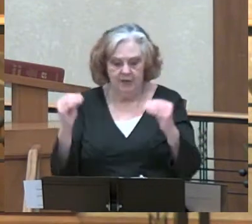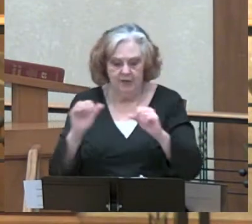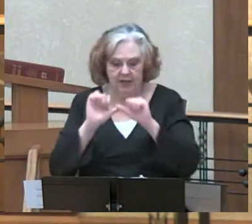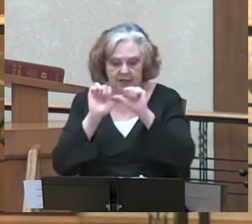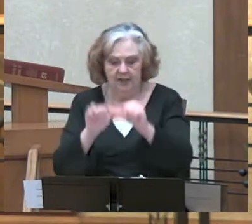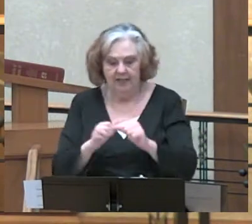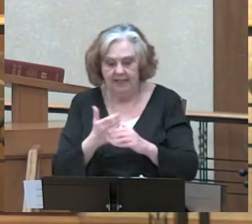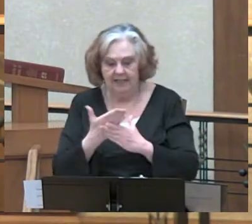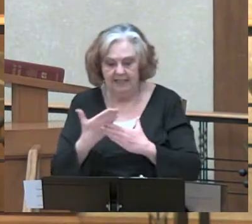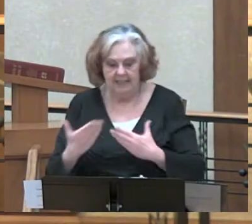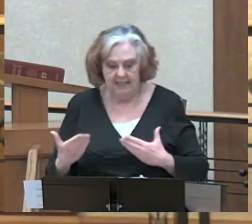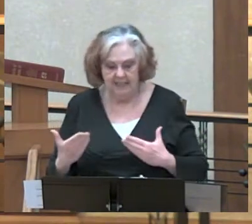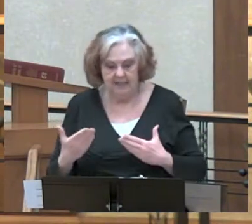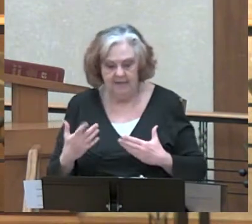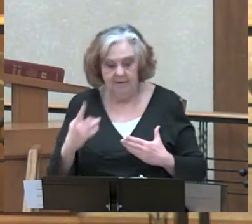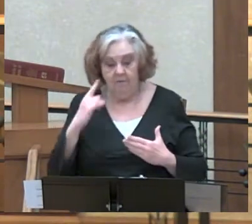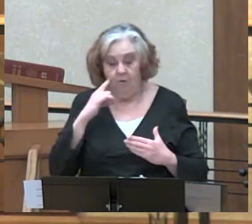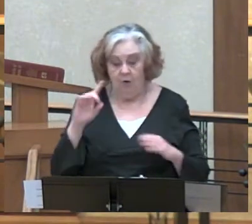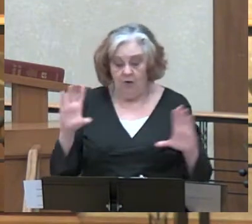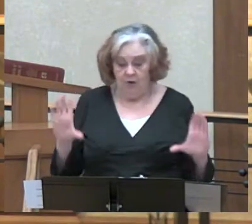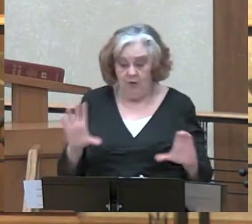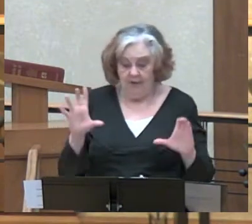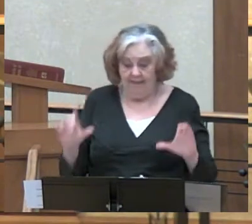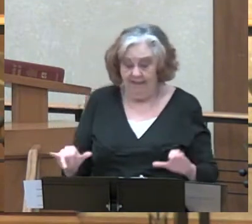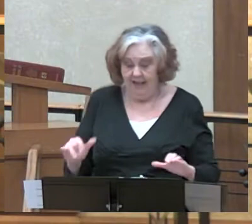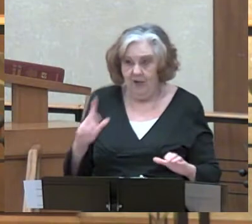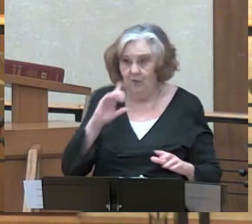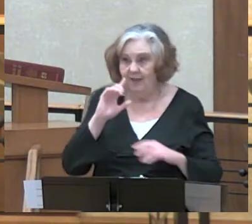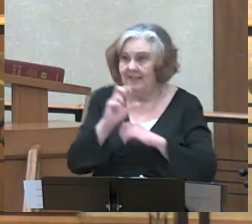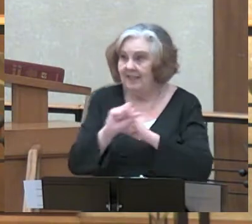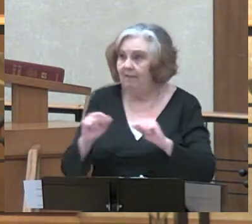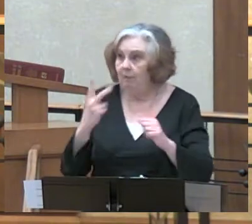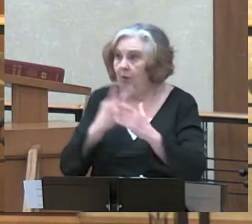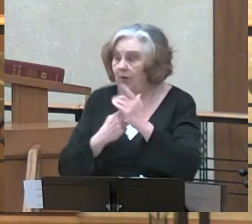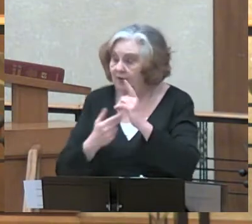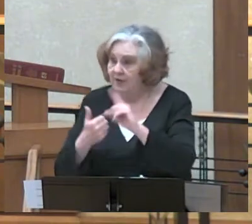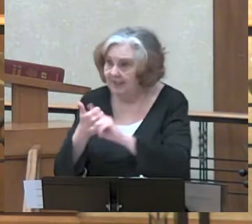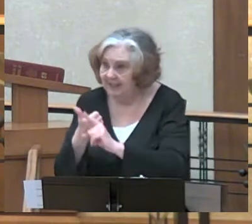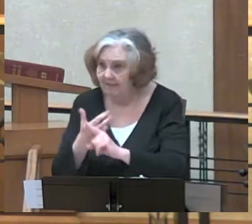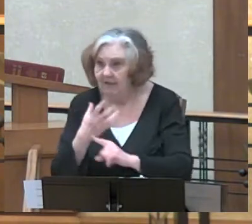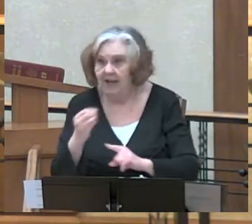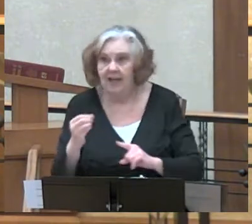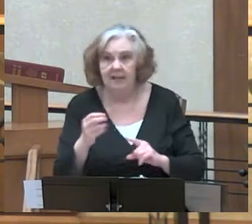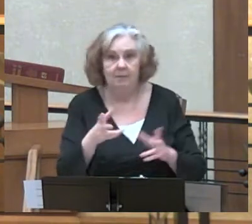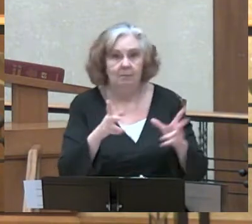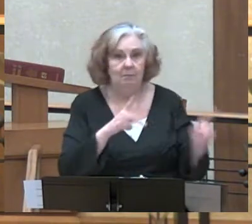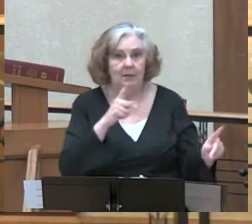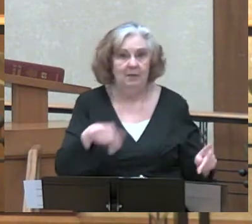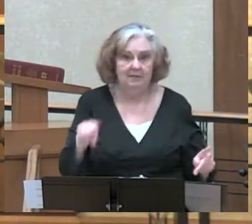these things, for in doing this you will save both yourself and your hearers.